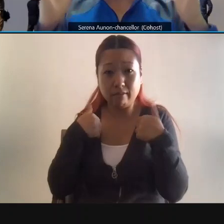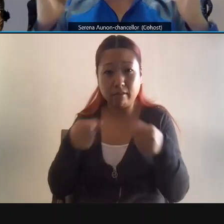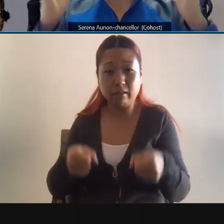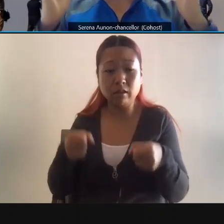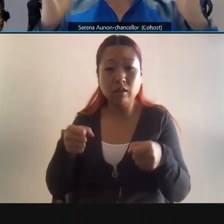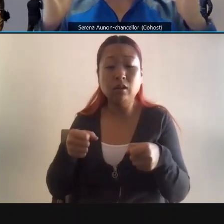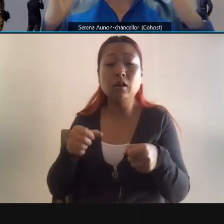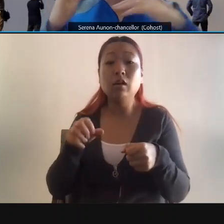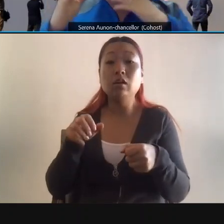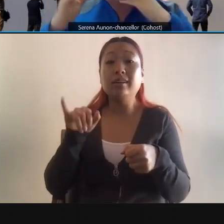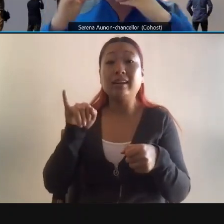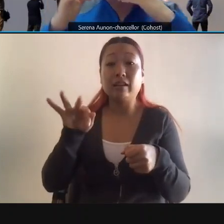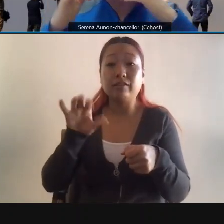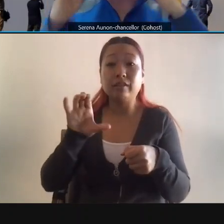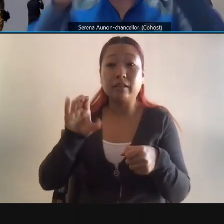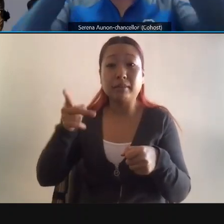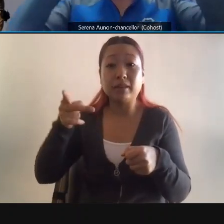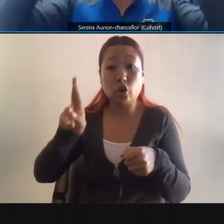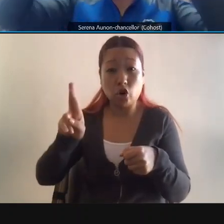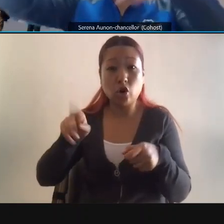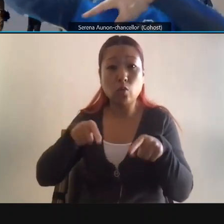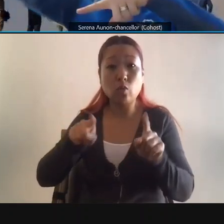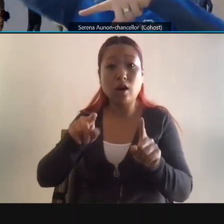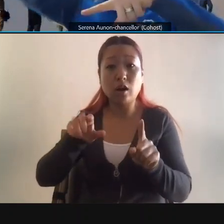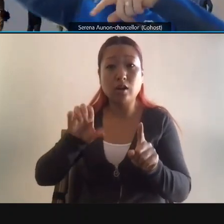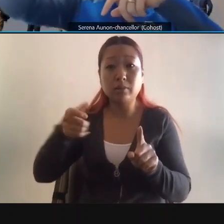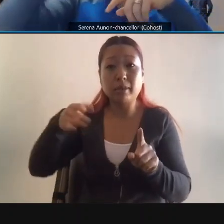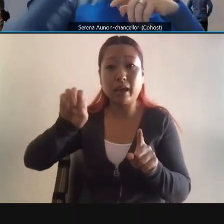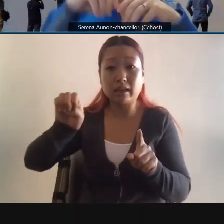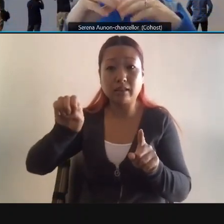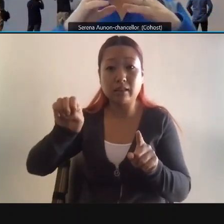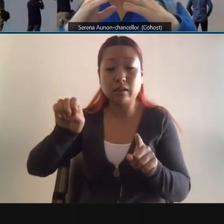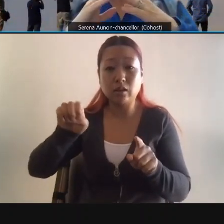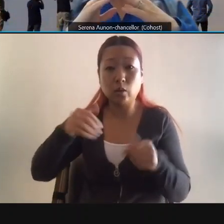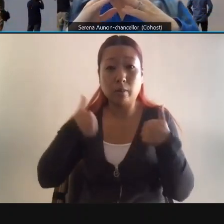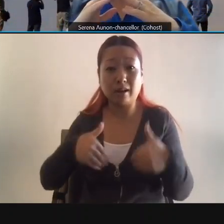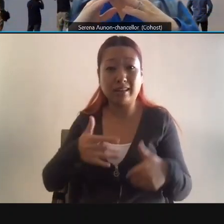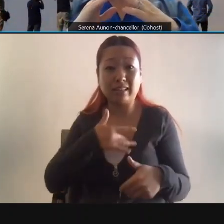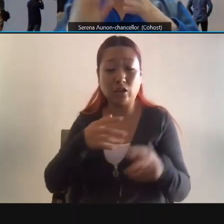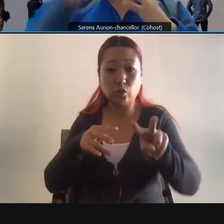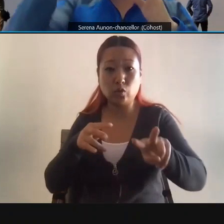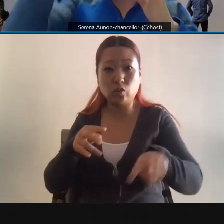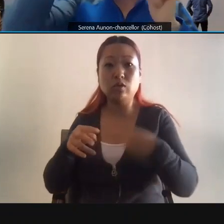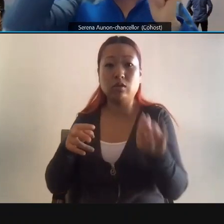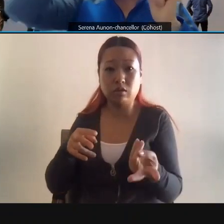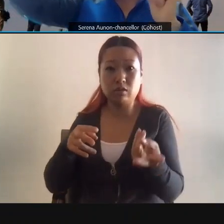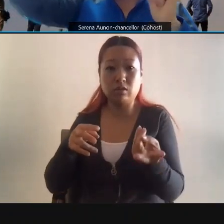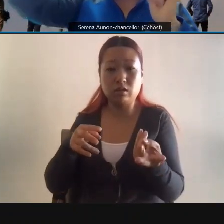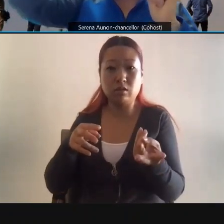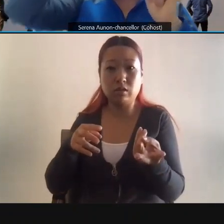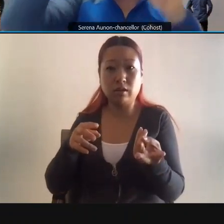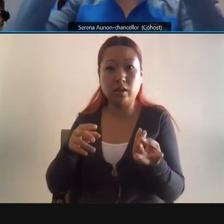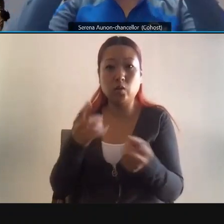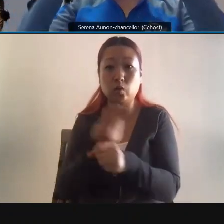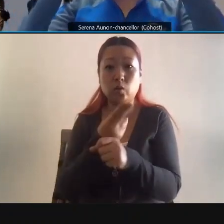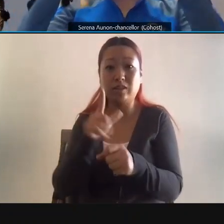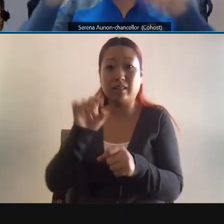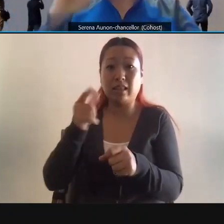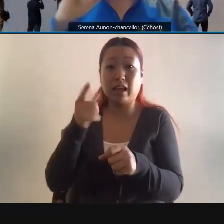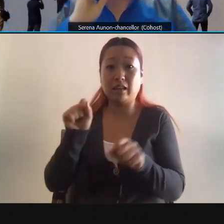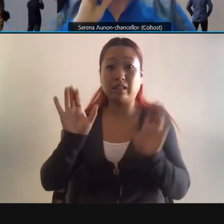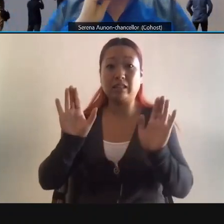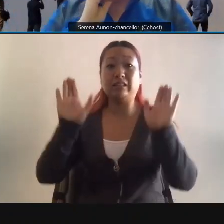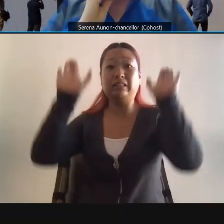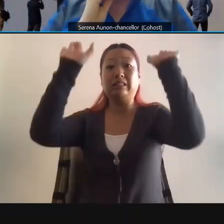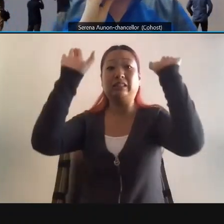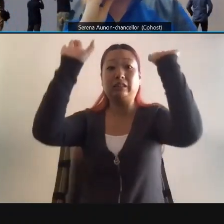Interestingly, when you do CPR in space, you tend to flip your body upside down and you push with your legs on the so-called ceiling